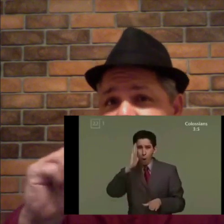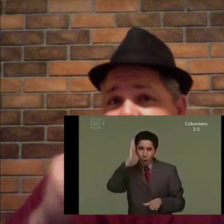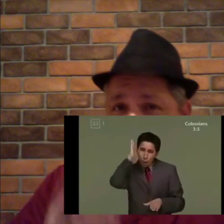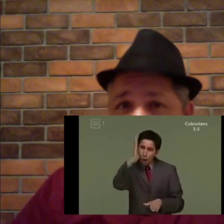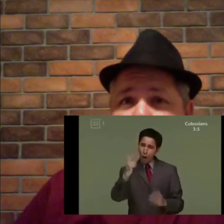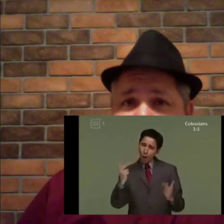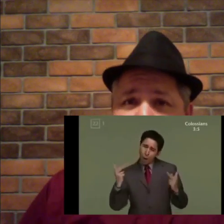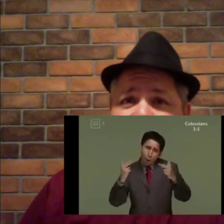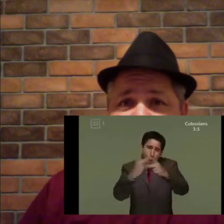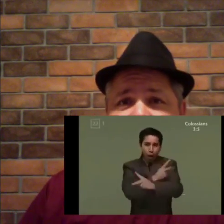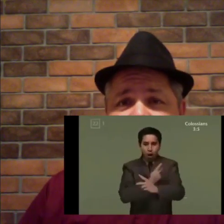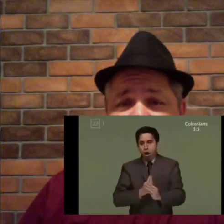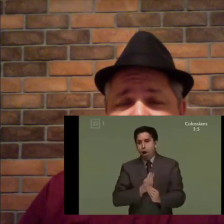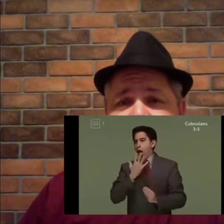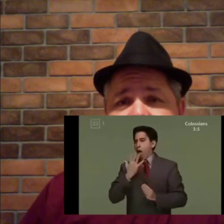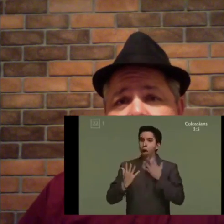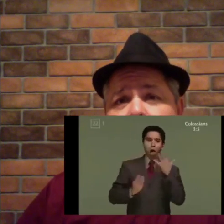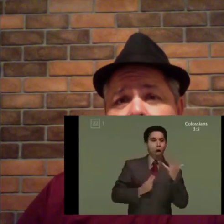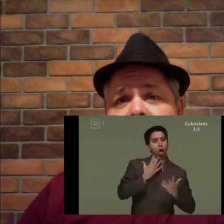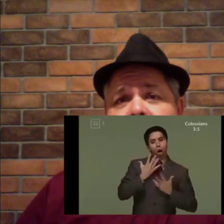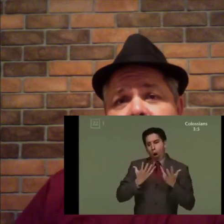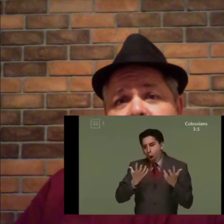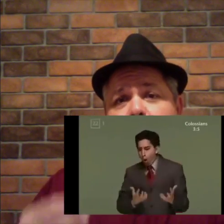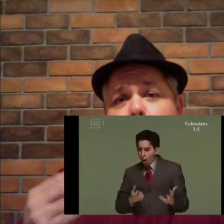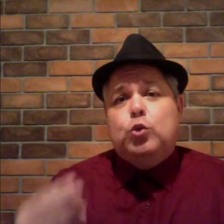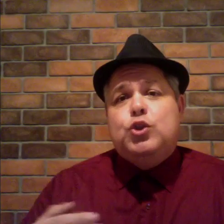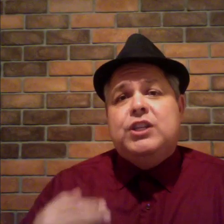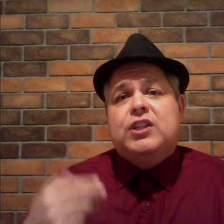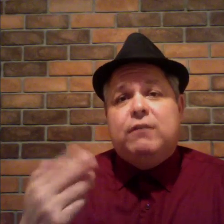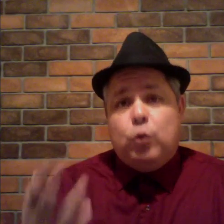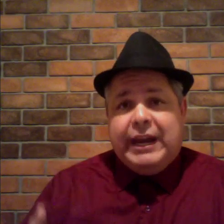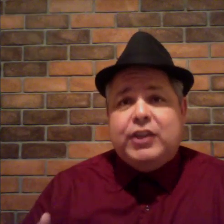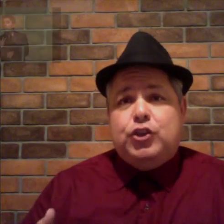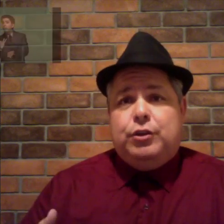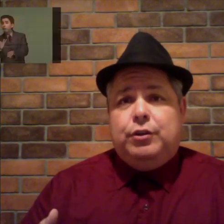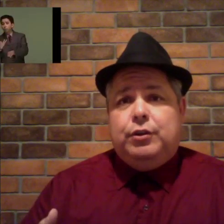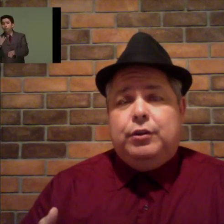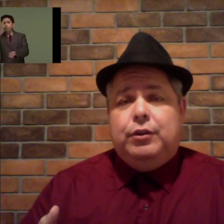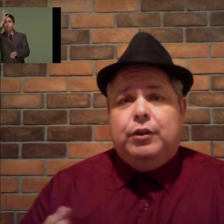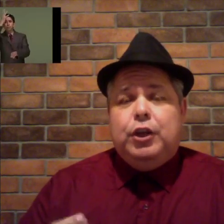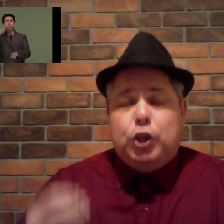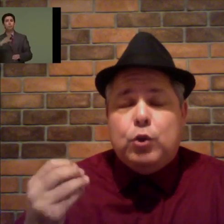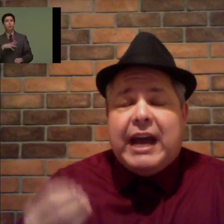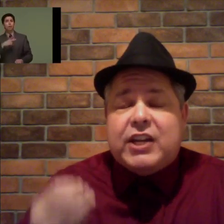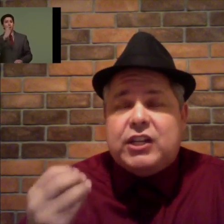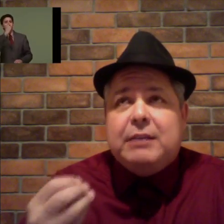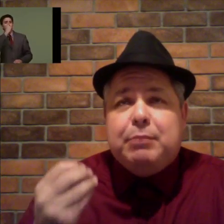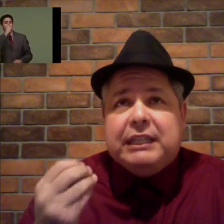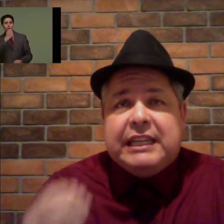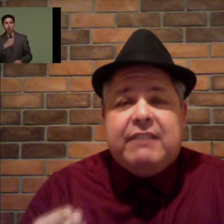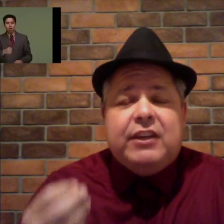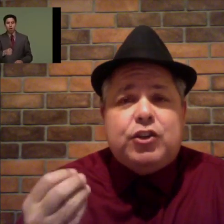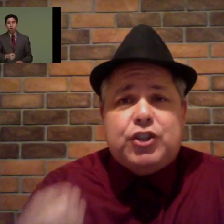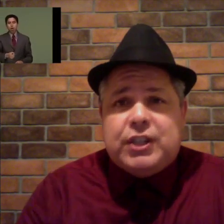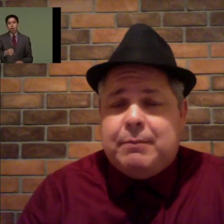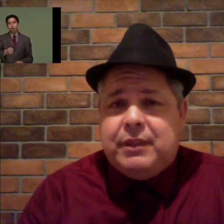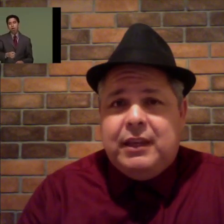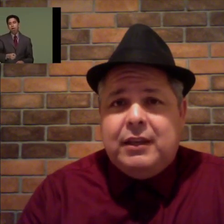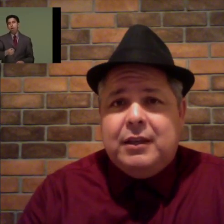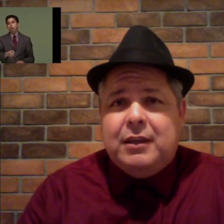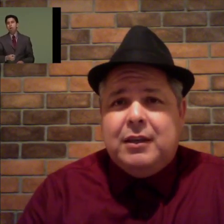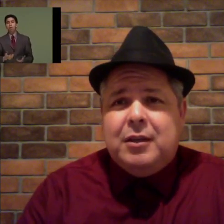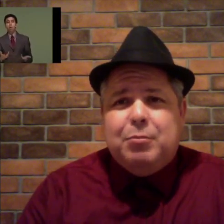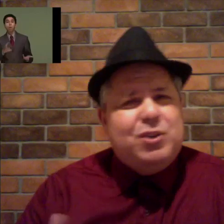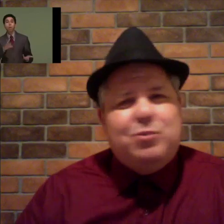But I know that you have this disease. It's called the illusions of grandeur. You actually believe that you're